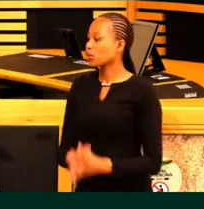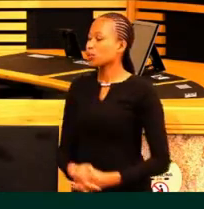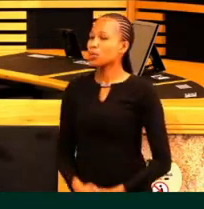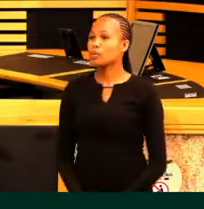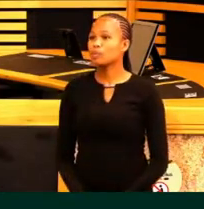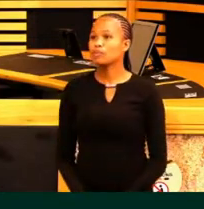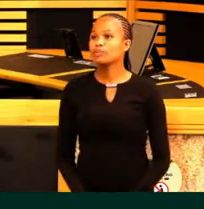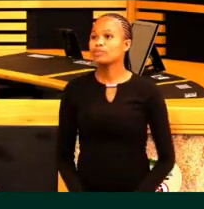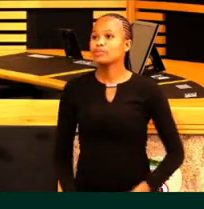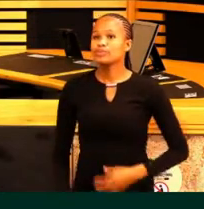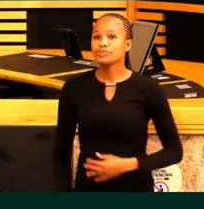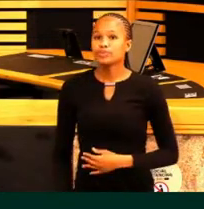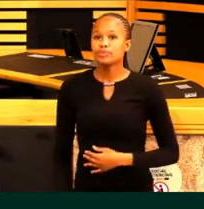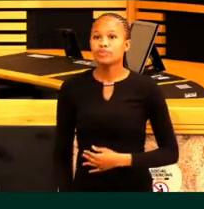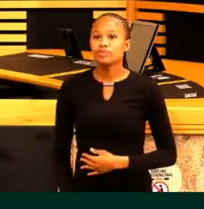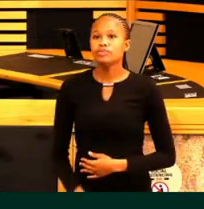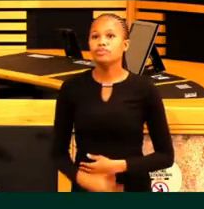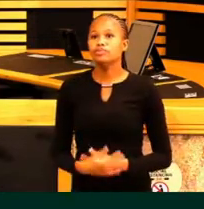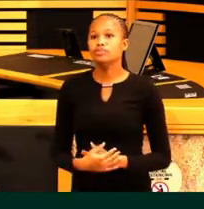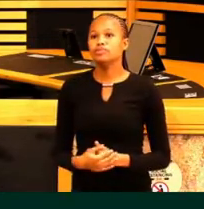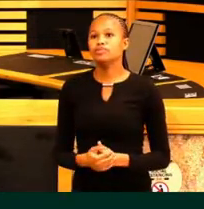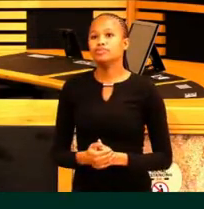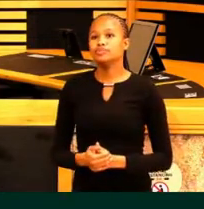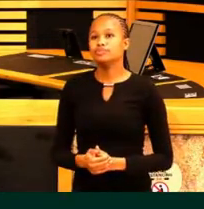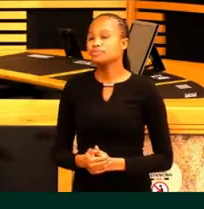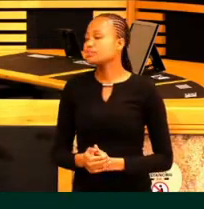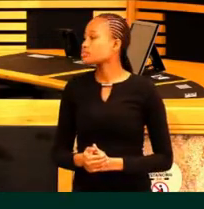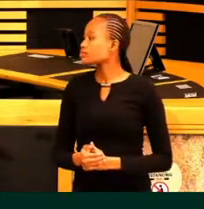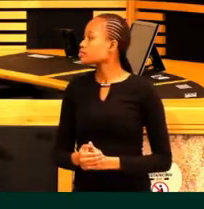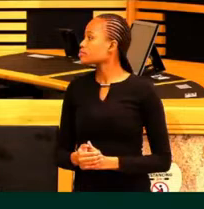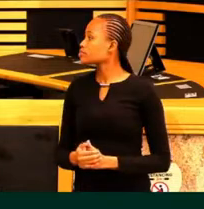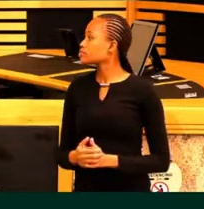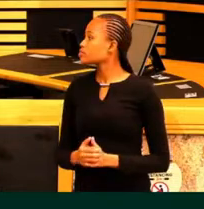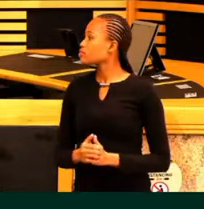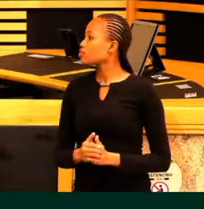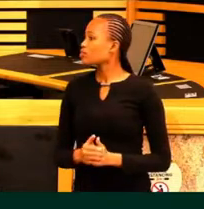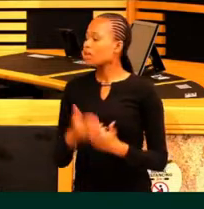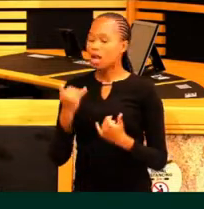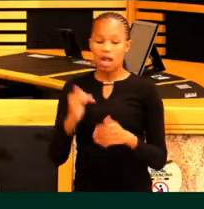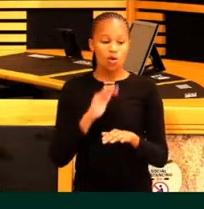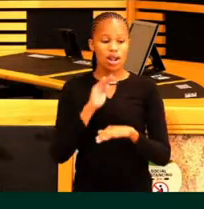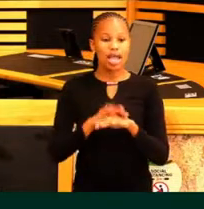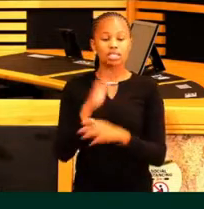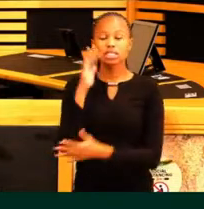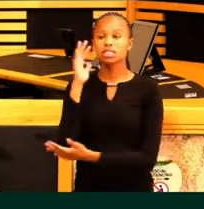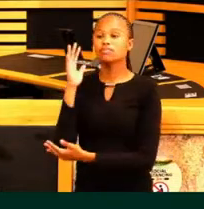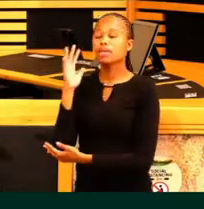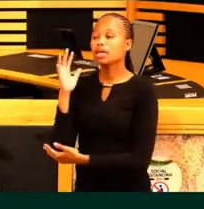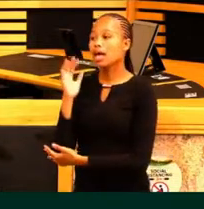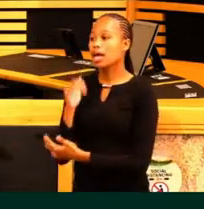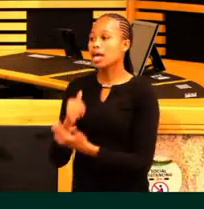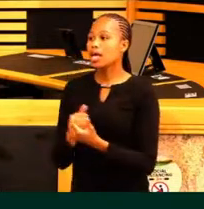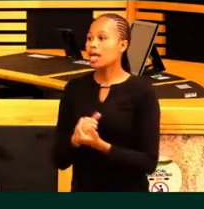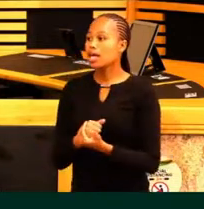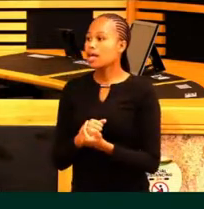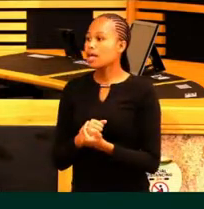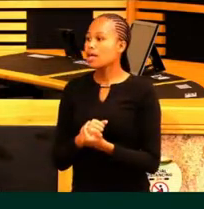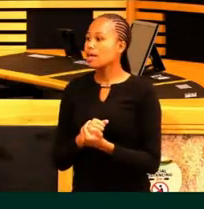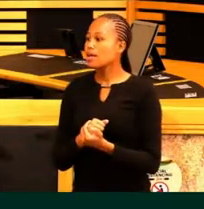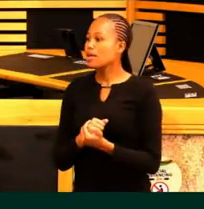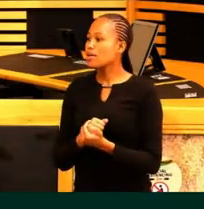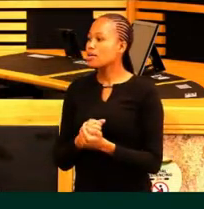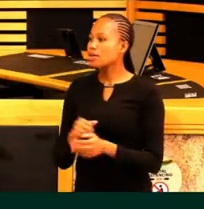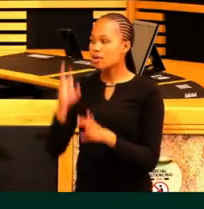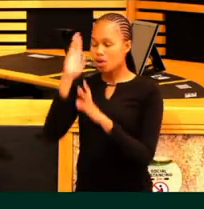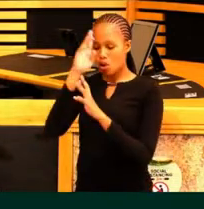thank you honorable member we're now the next speaker is